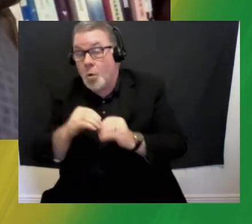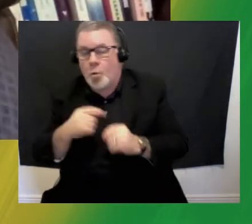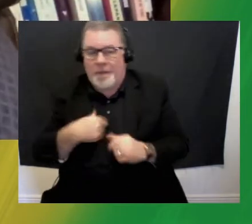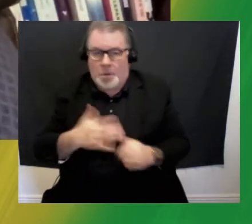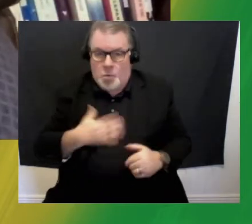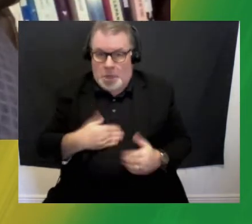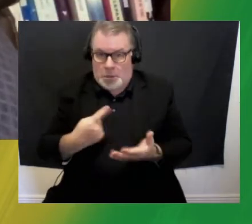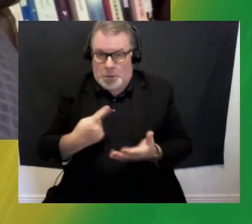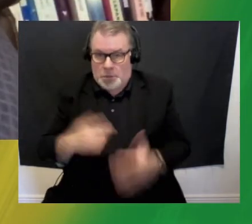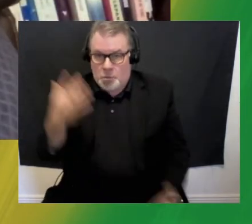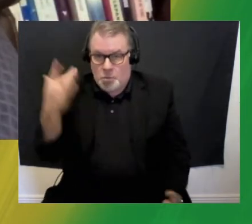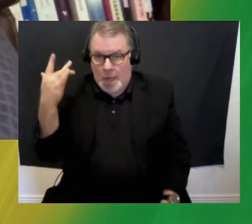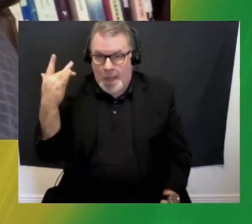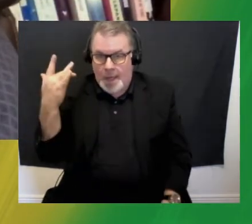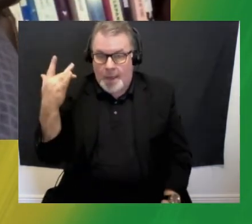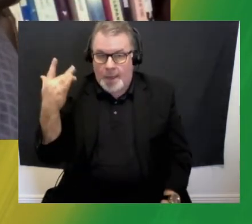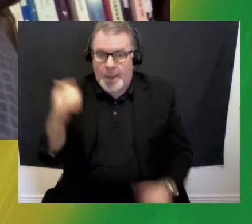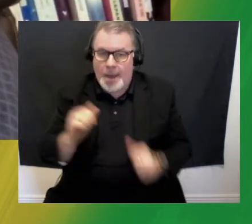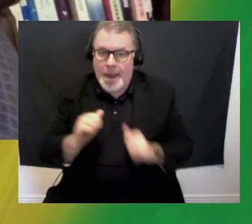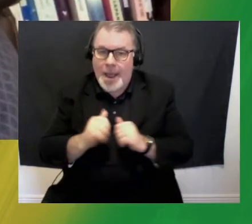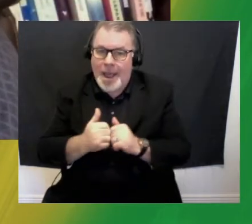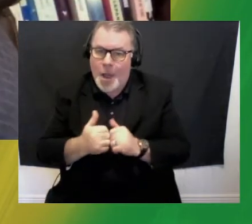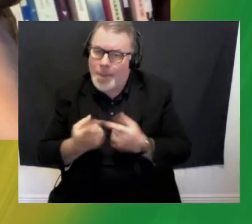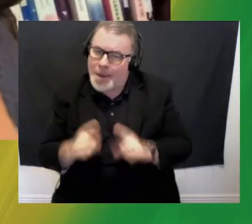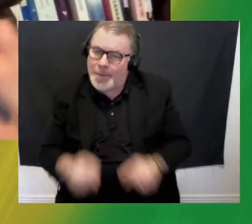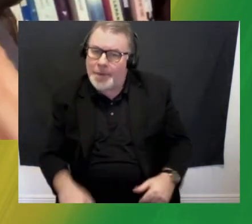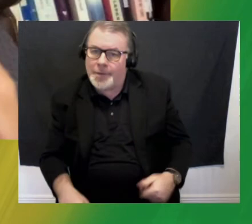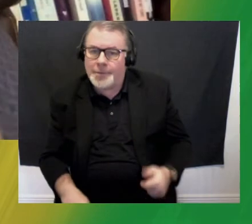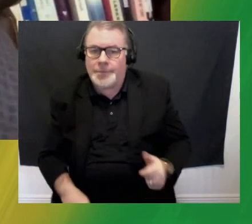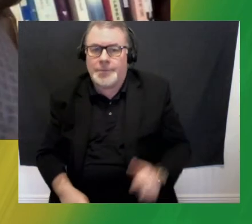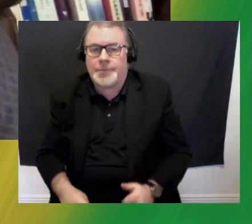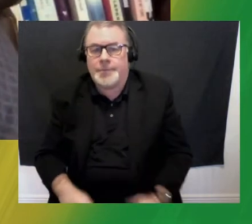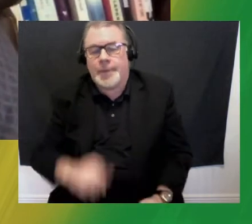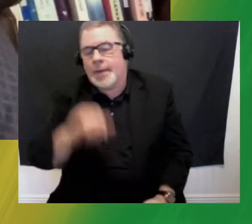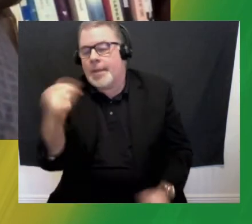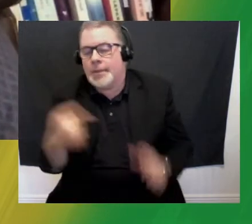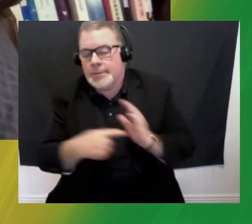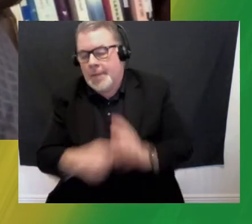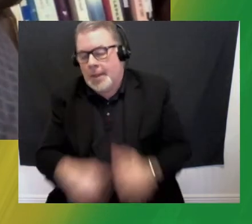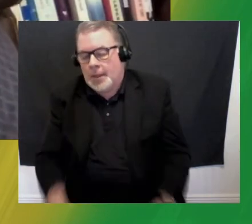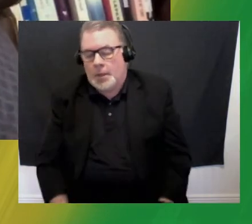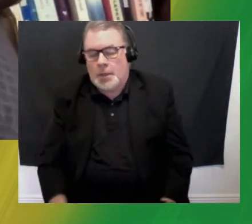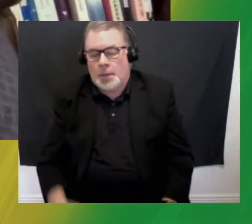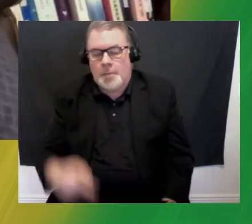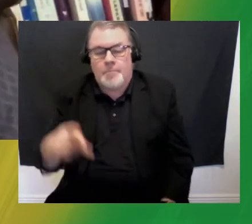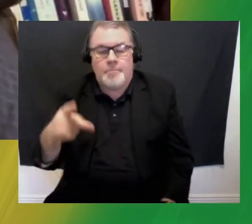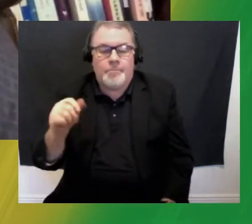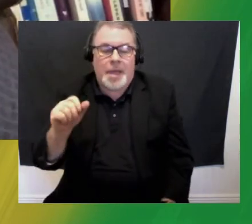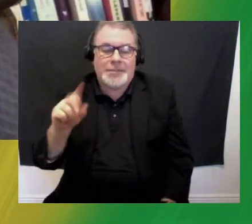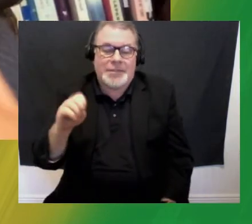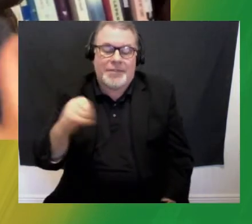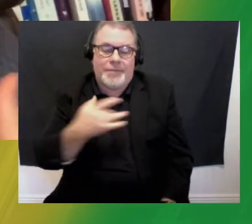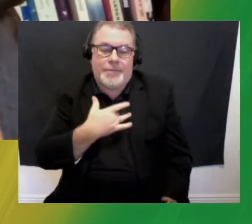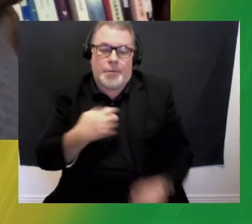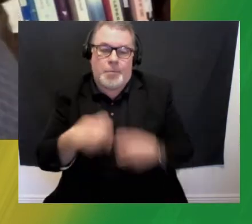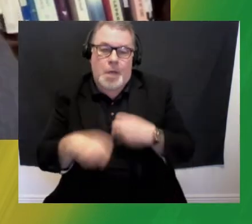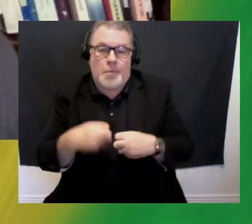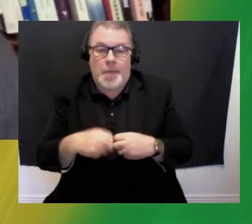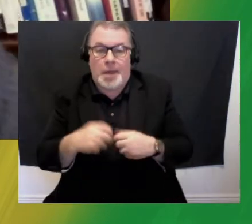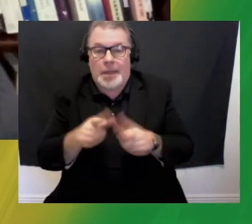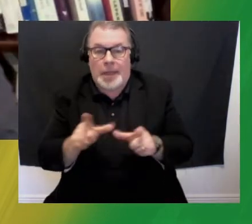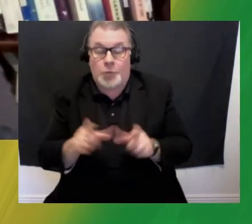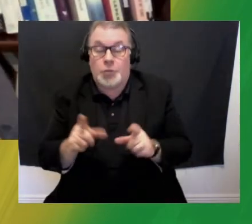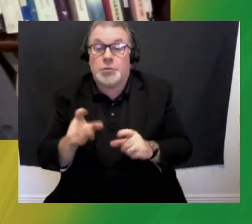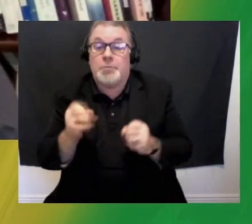about why that is and how that came to be. Another example of passive problematic language. A lot of times folks who